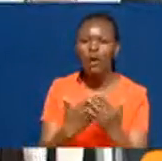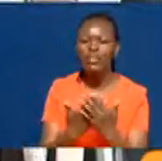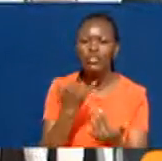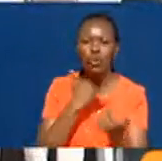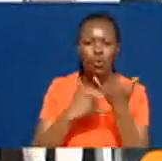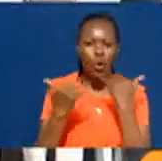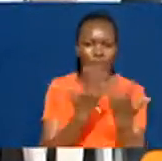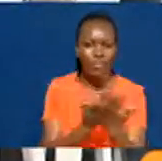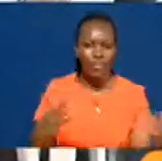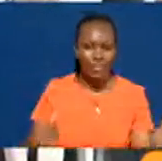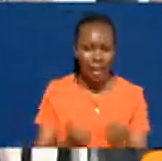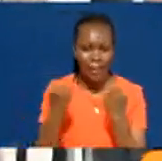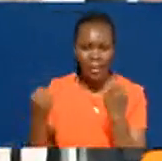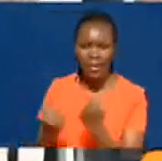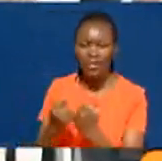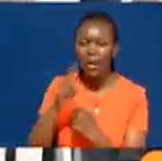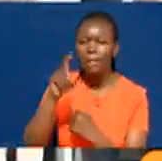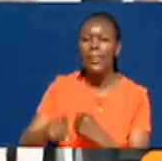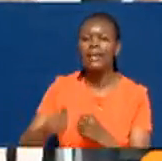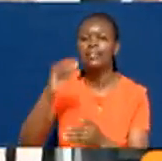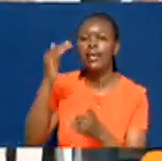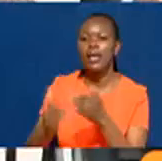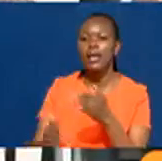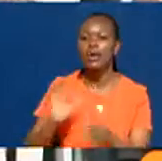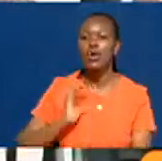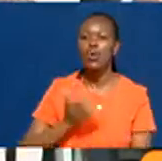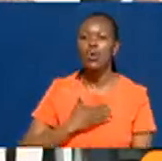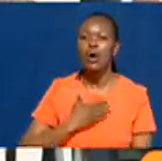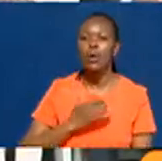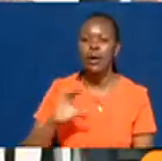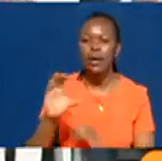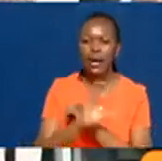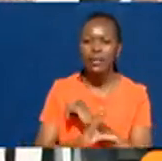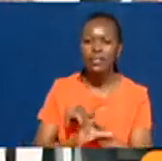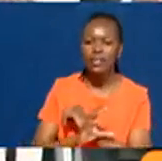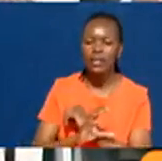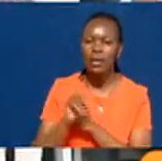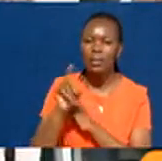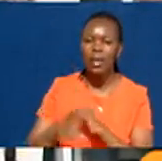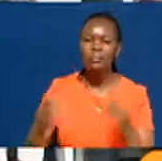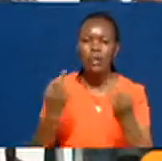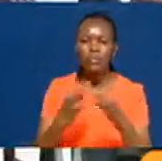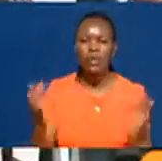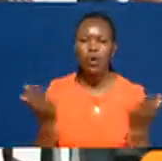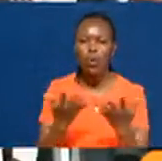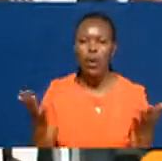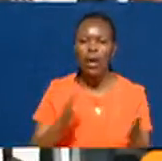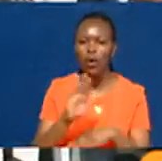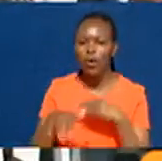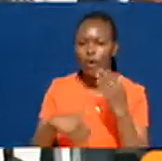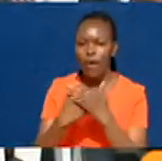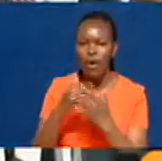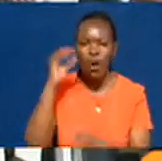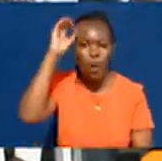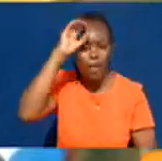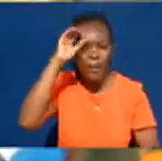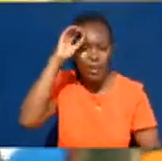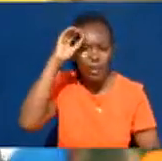na inchi ya demokrasia, mahali maoni ya kila mtu ni ya muhimu, na hakuna